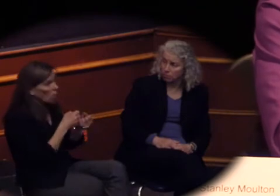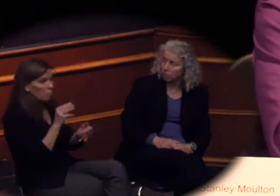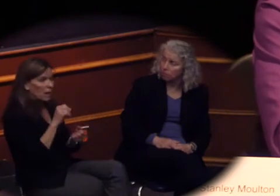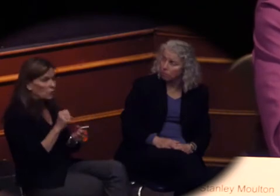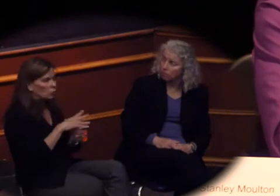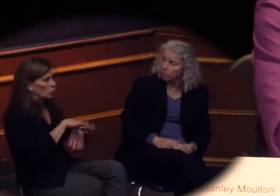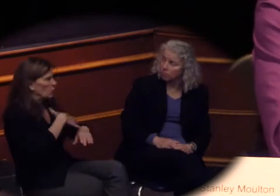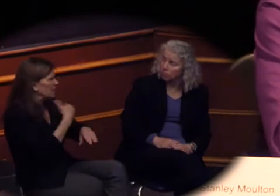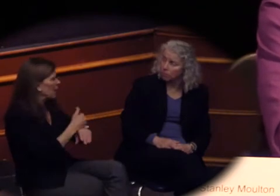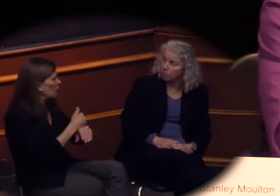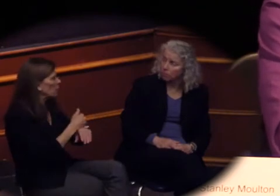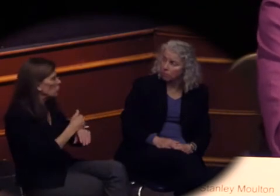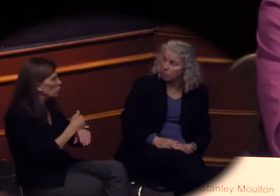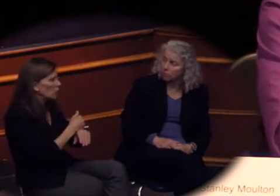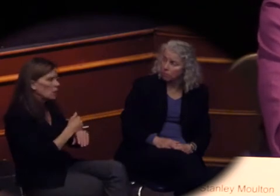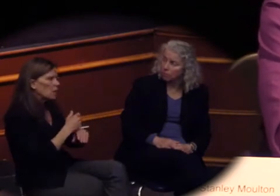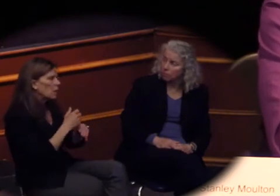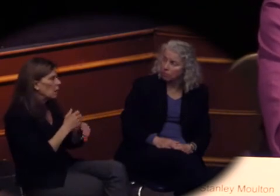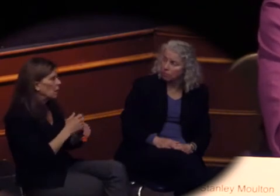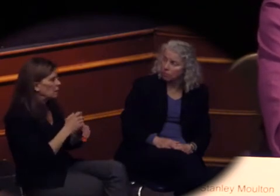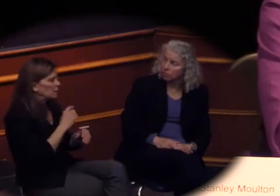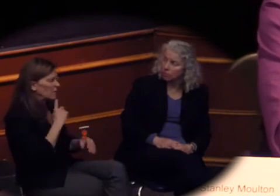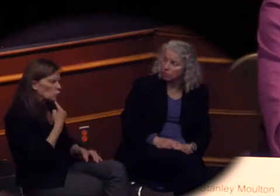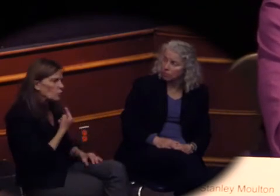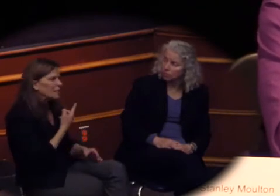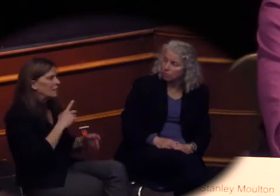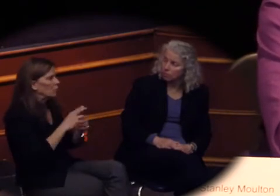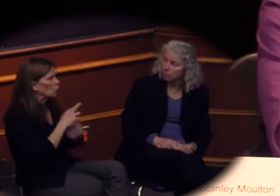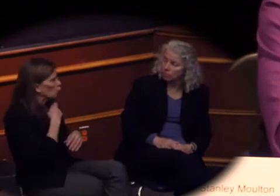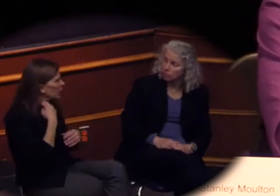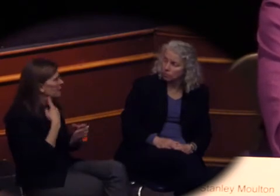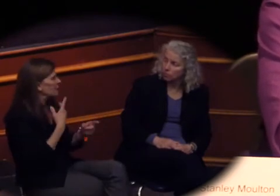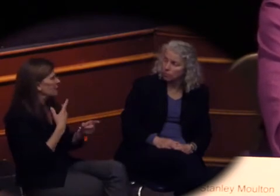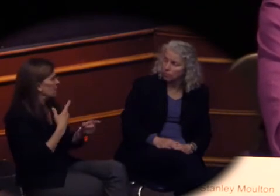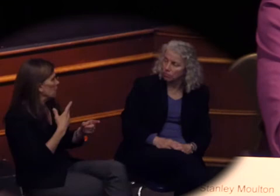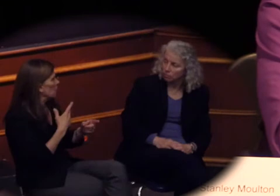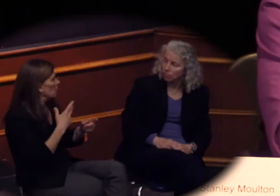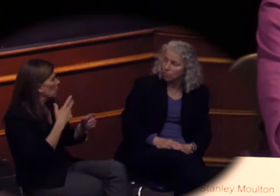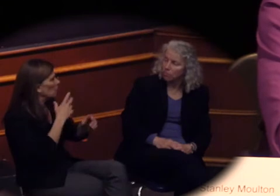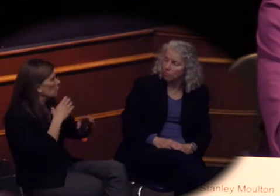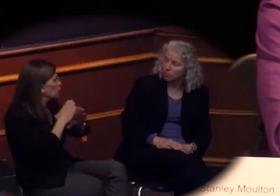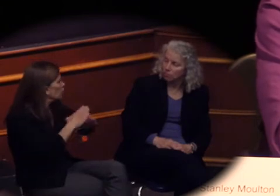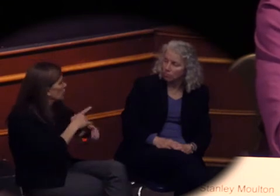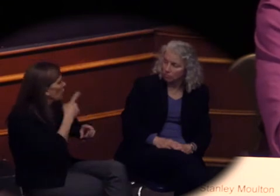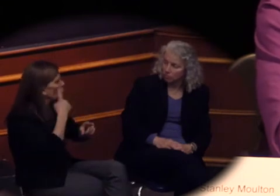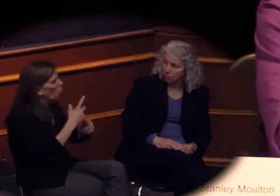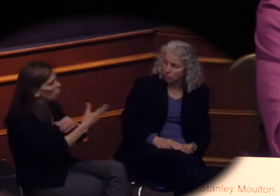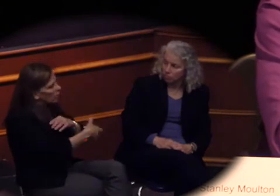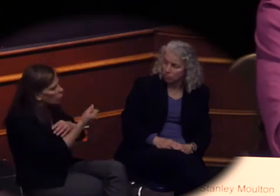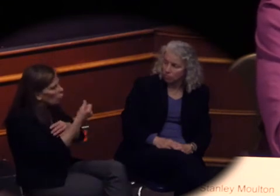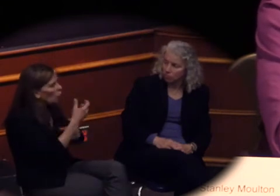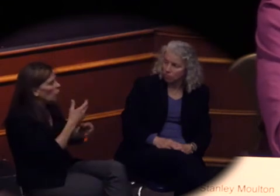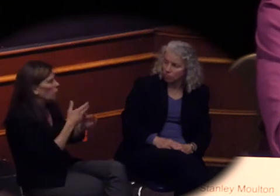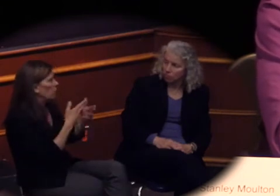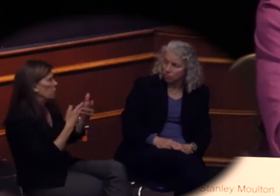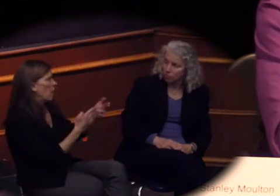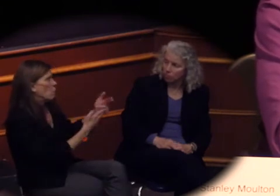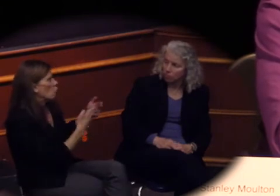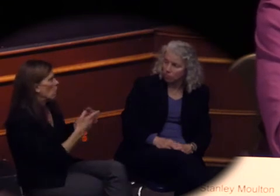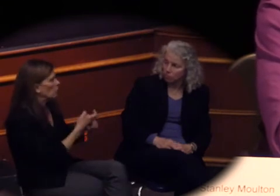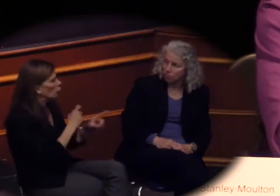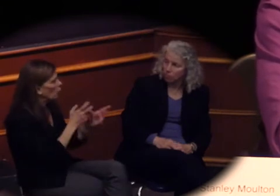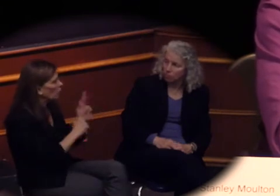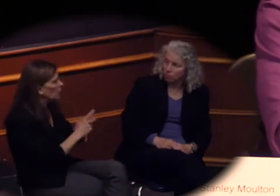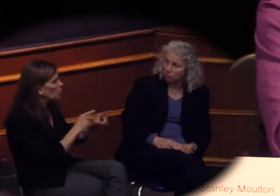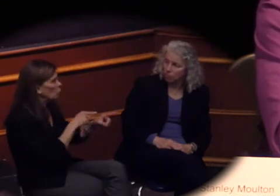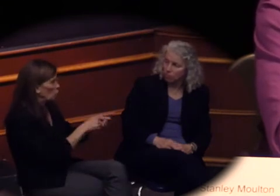extreme risk protective orders that would allow judges to temporarily remove firearms from people who rule dangerous to themselves